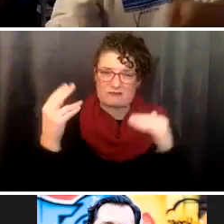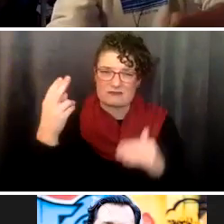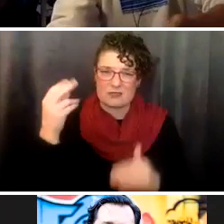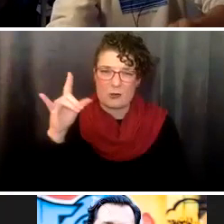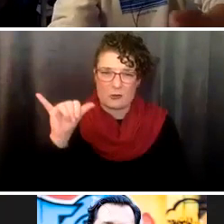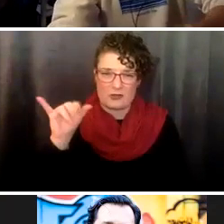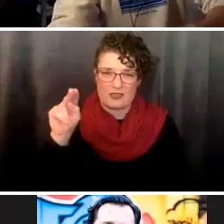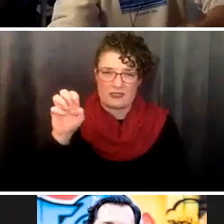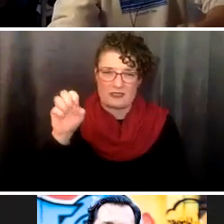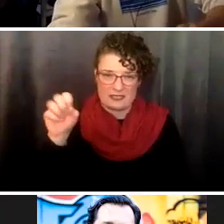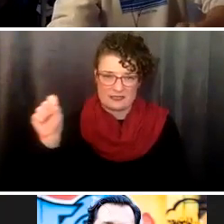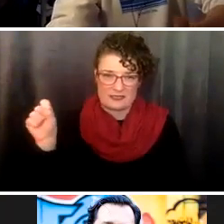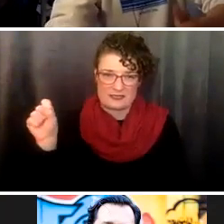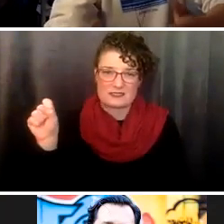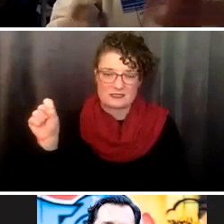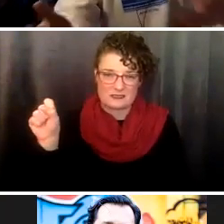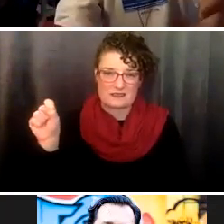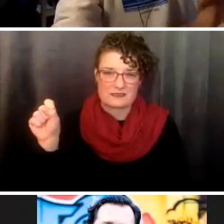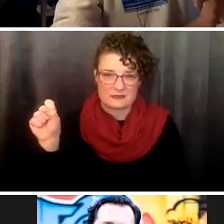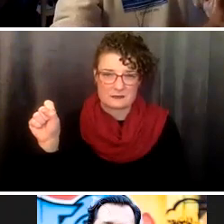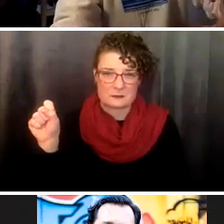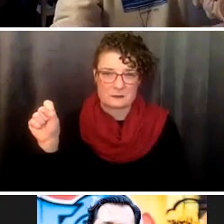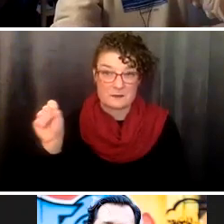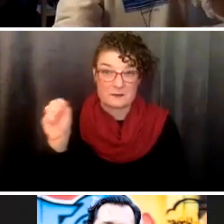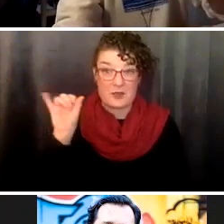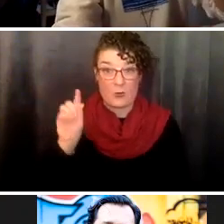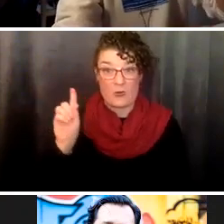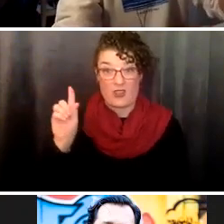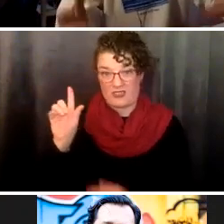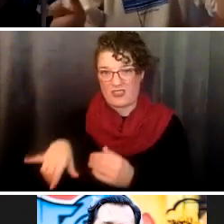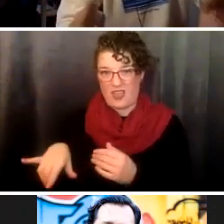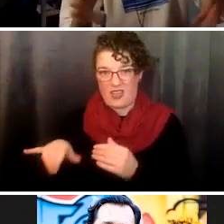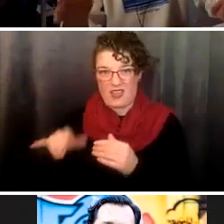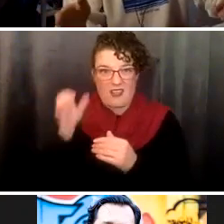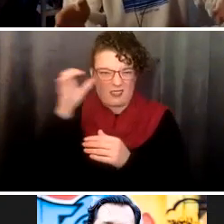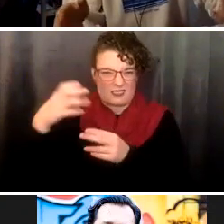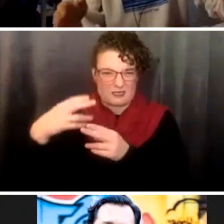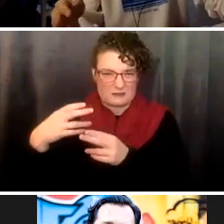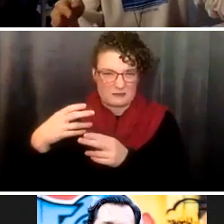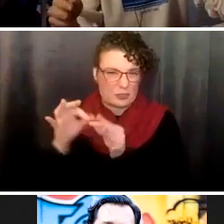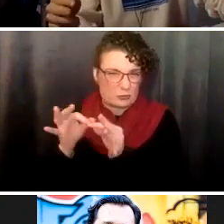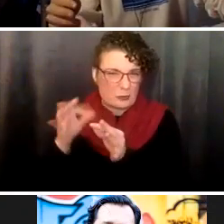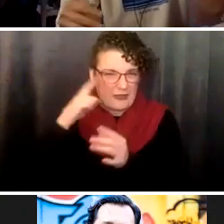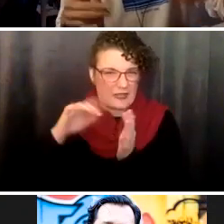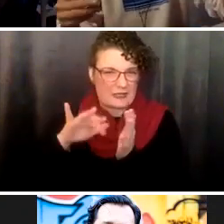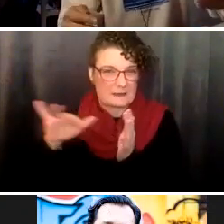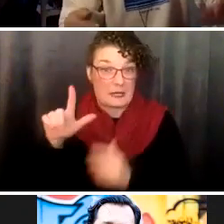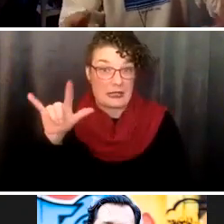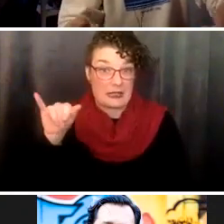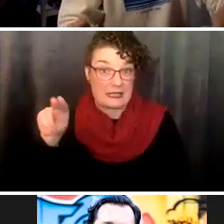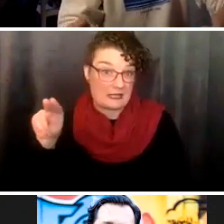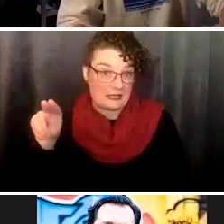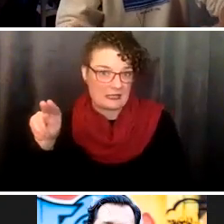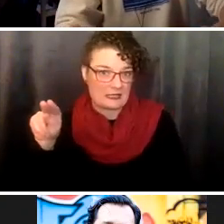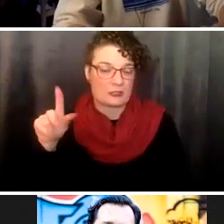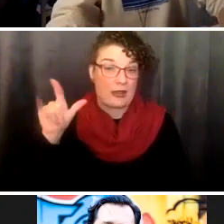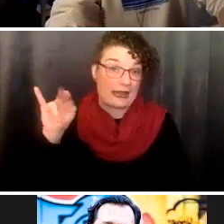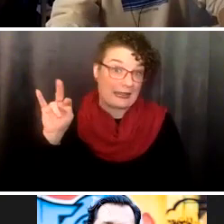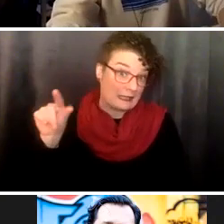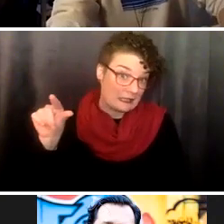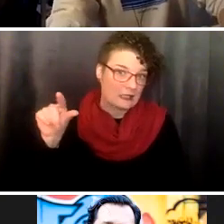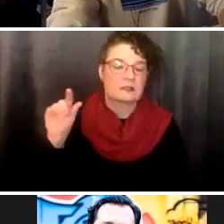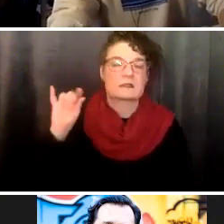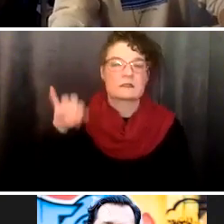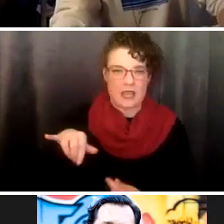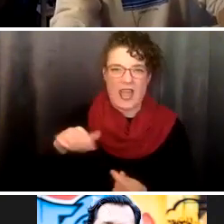in this place where ling resides, where my queerness and transness is also where I wanted to